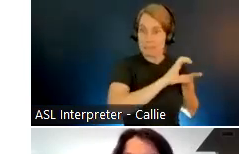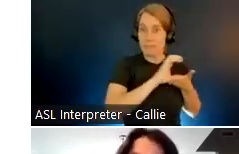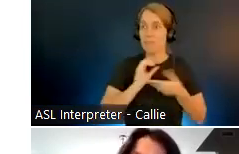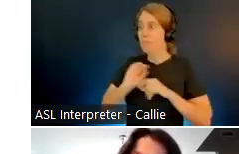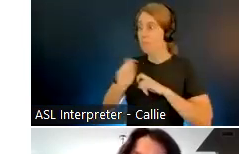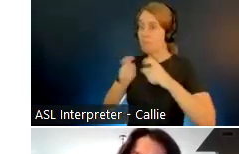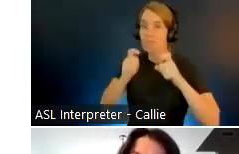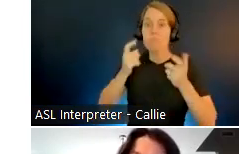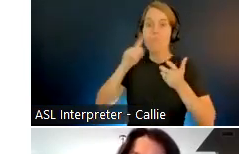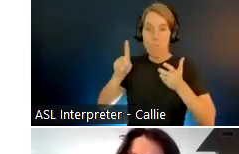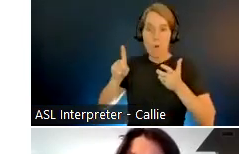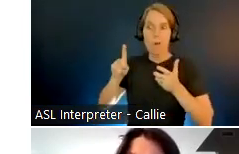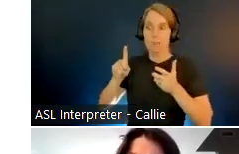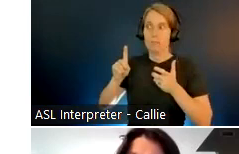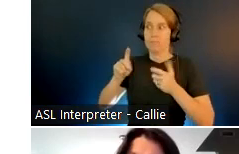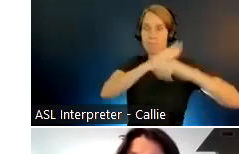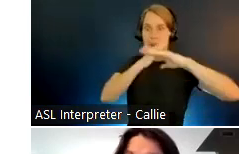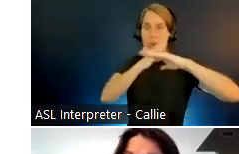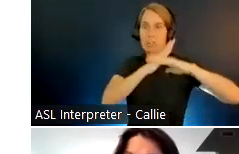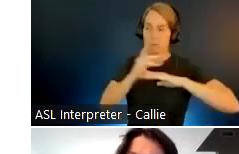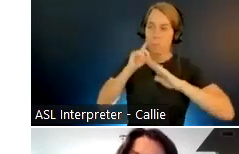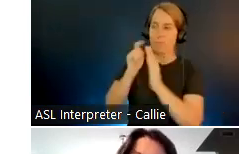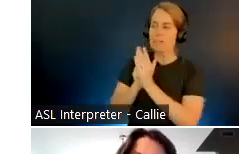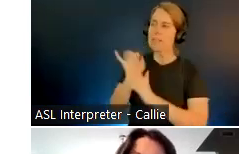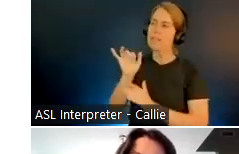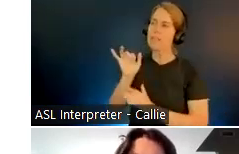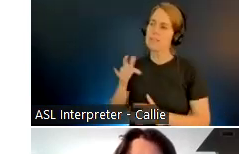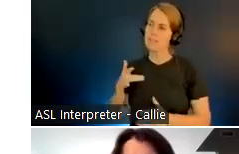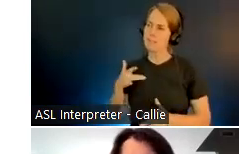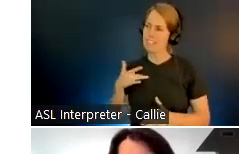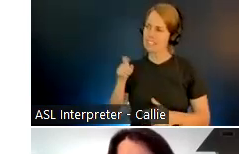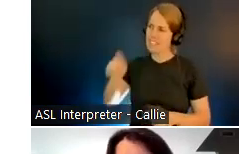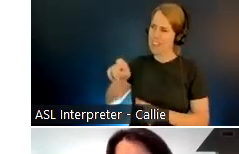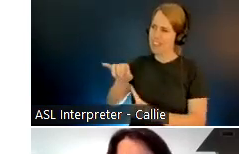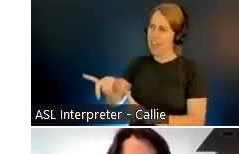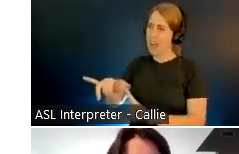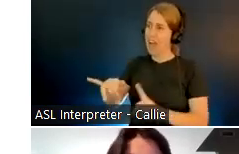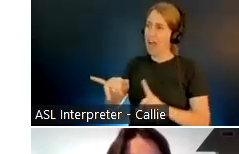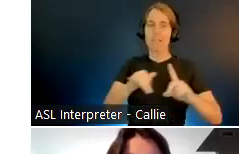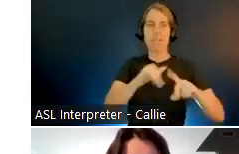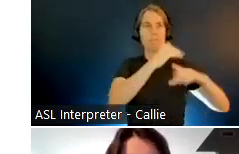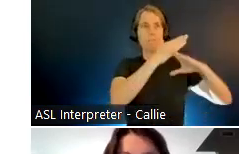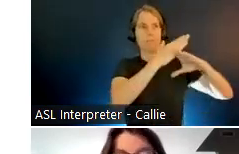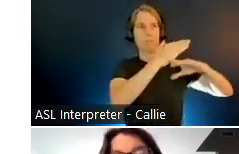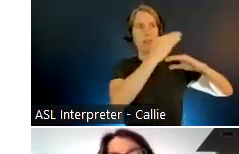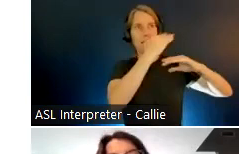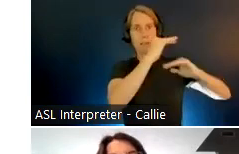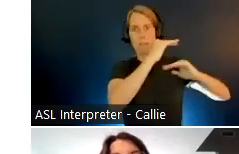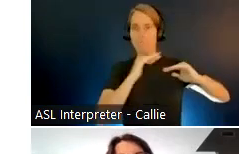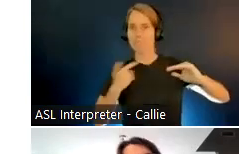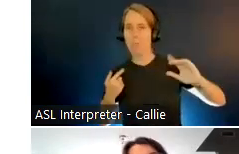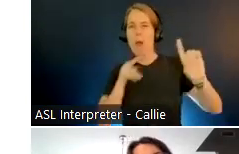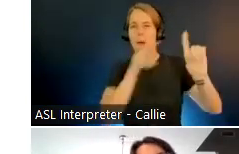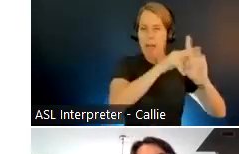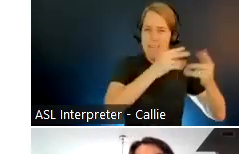and because of what we really see as the need in the disability community in South Carolina. And